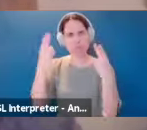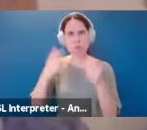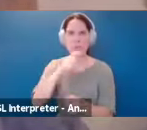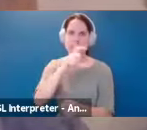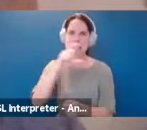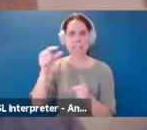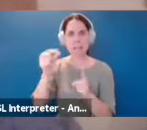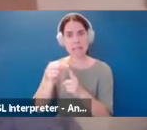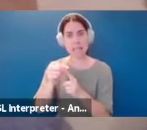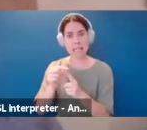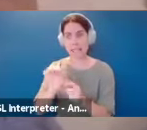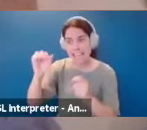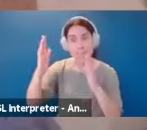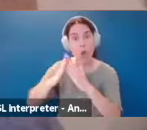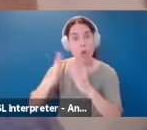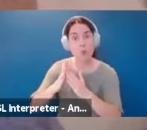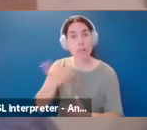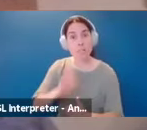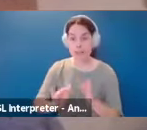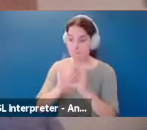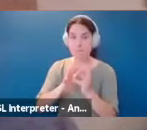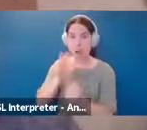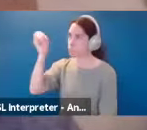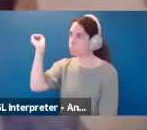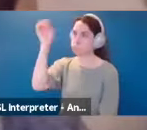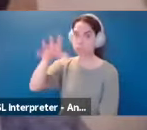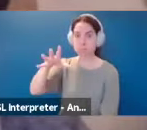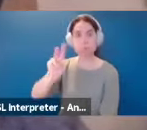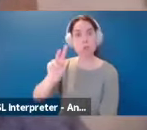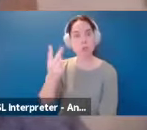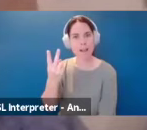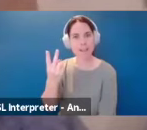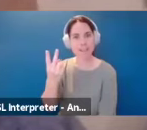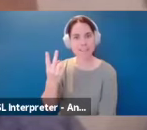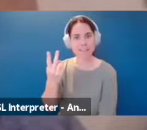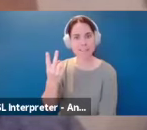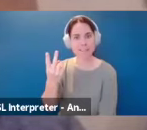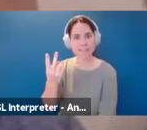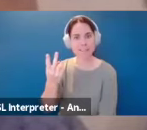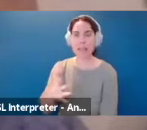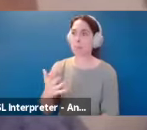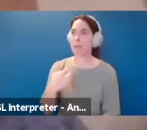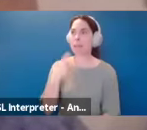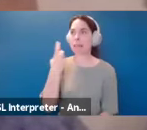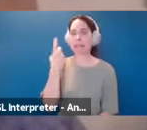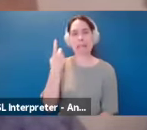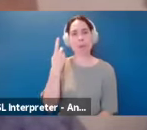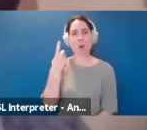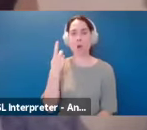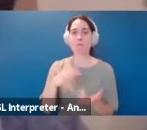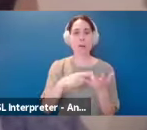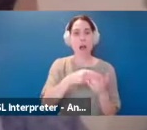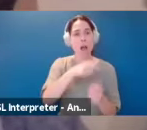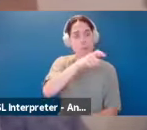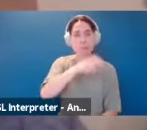firebombed twice I'm thinking of Alexei Navalny from Russia who as we